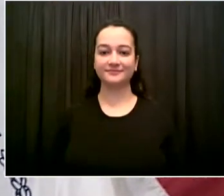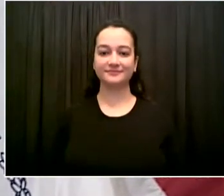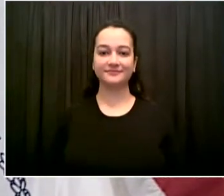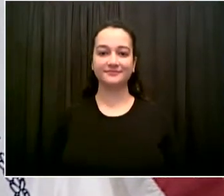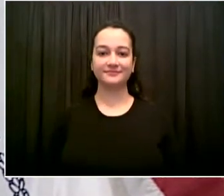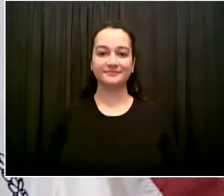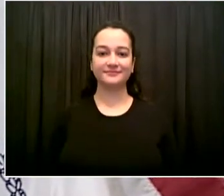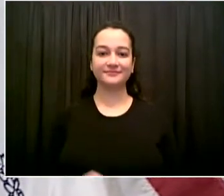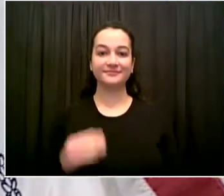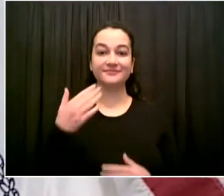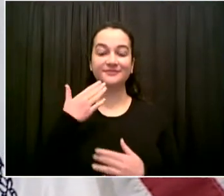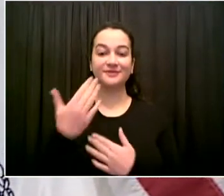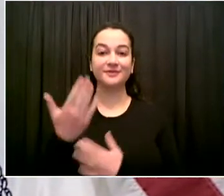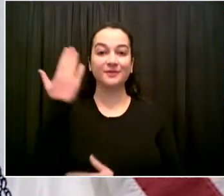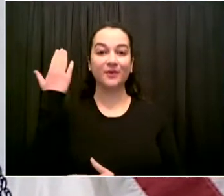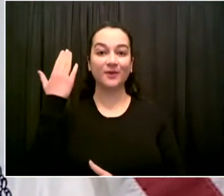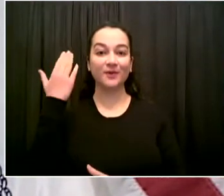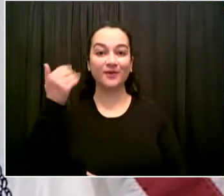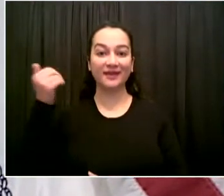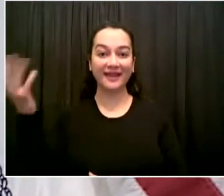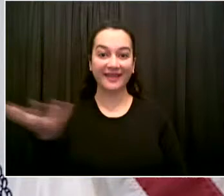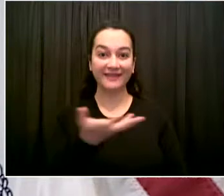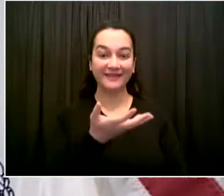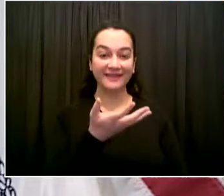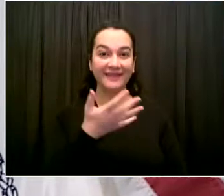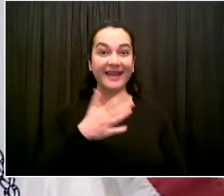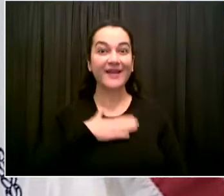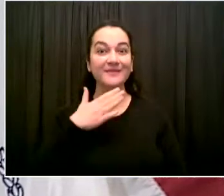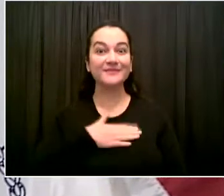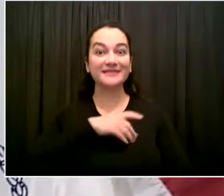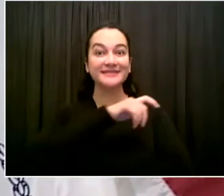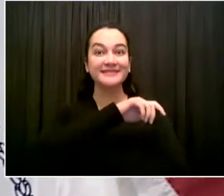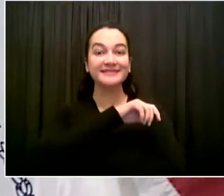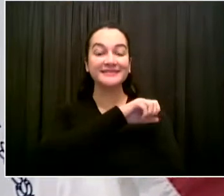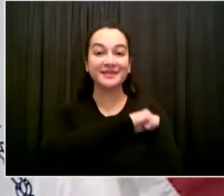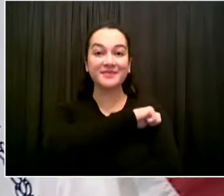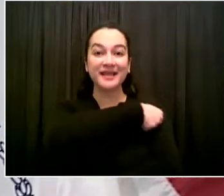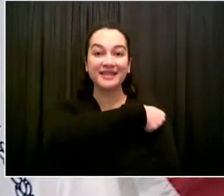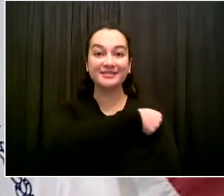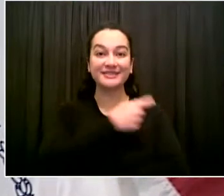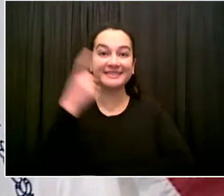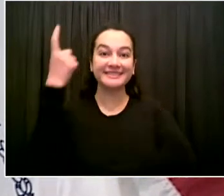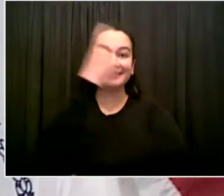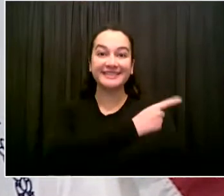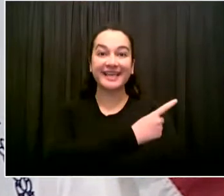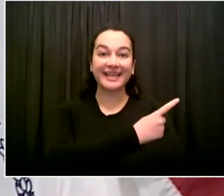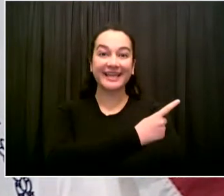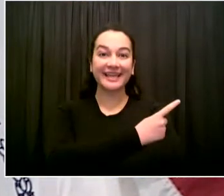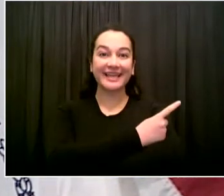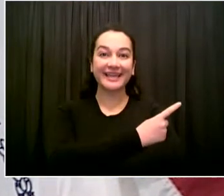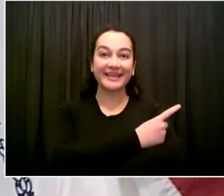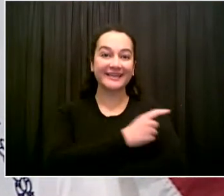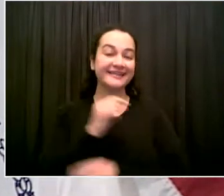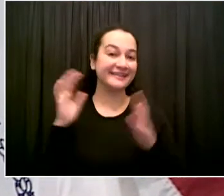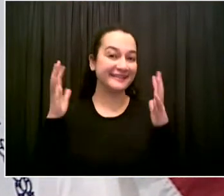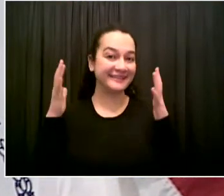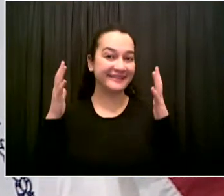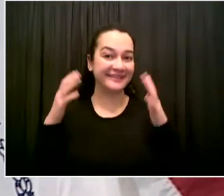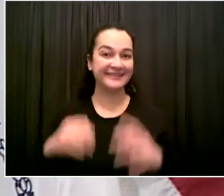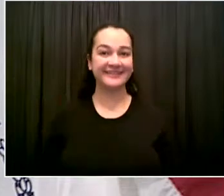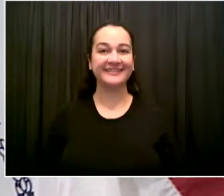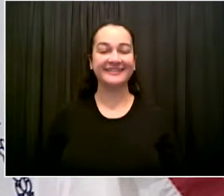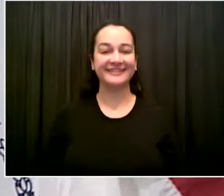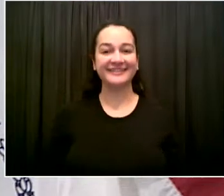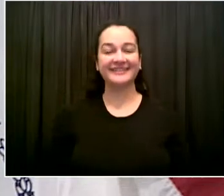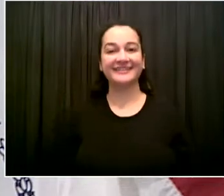Good morning, everybody, and happy St. Patrick's Day to everyone. I want to talk about the celebration this morning, which was